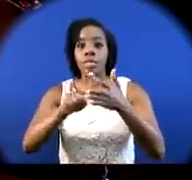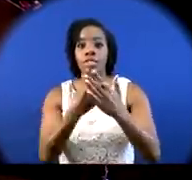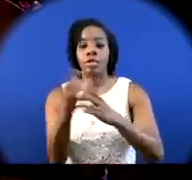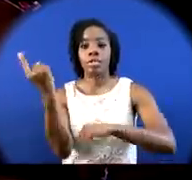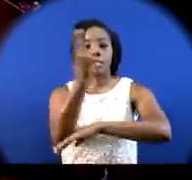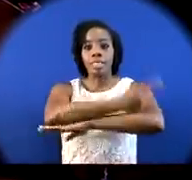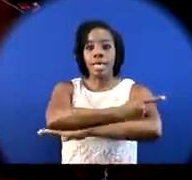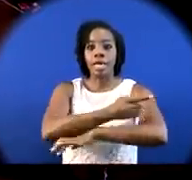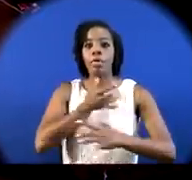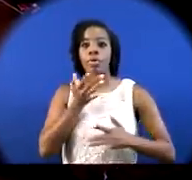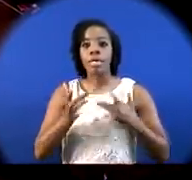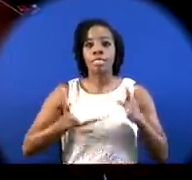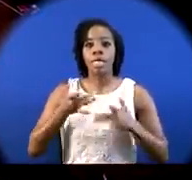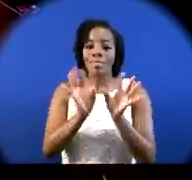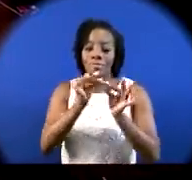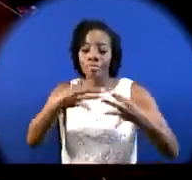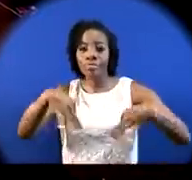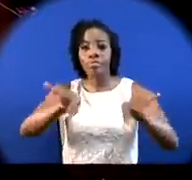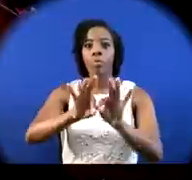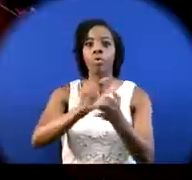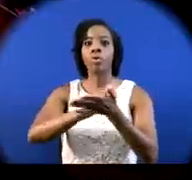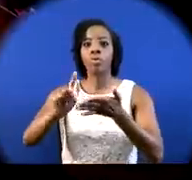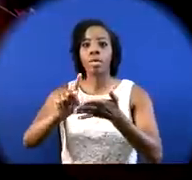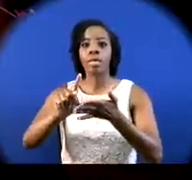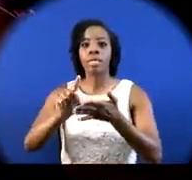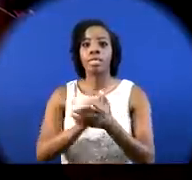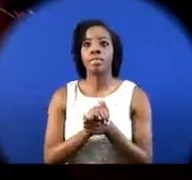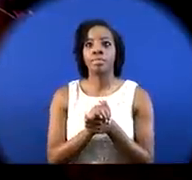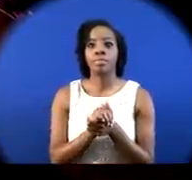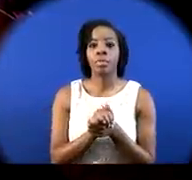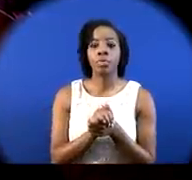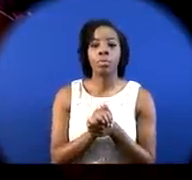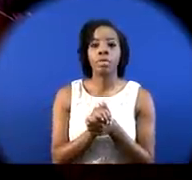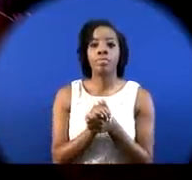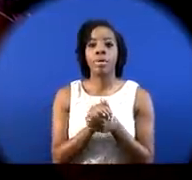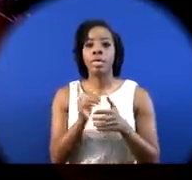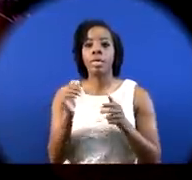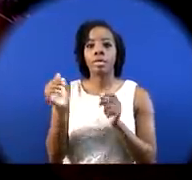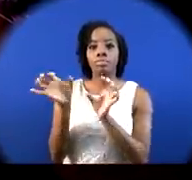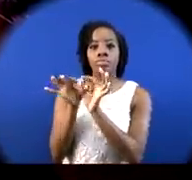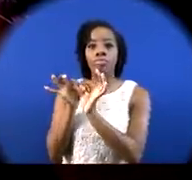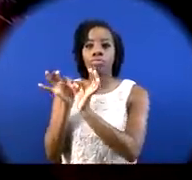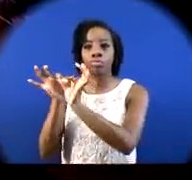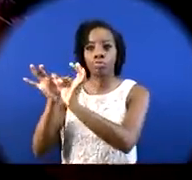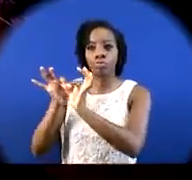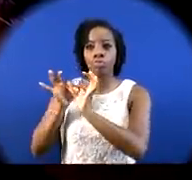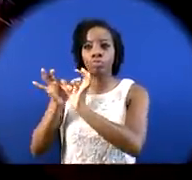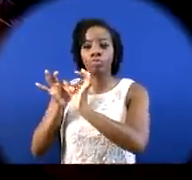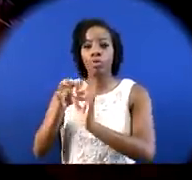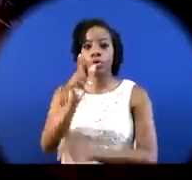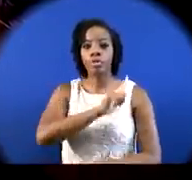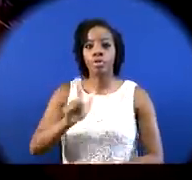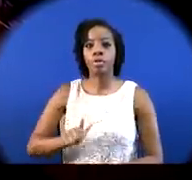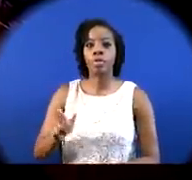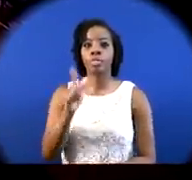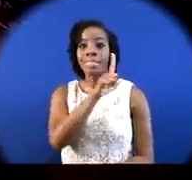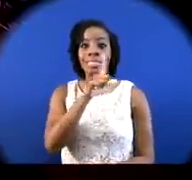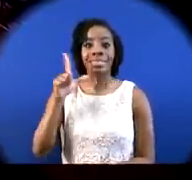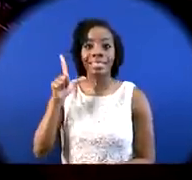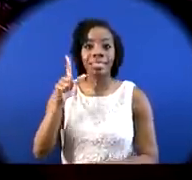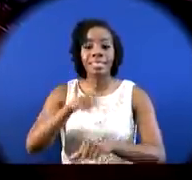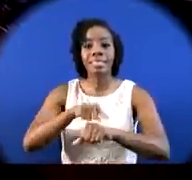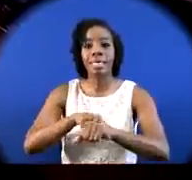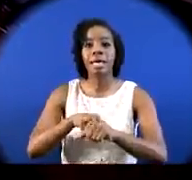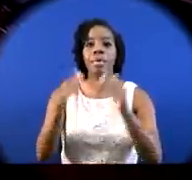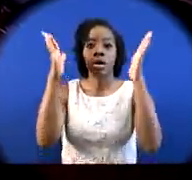excited about this significant week. We've been drawing closer to the Lord during the Lenten season, and I hope that you have done that. I hope you find yourself